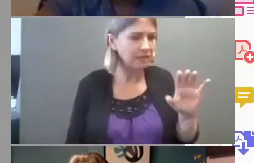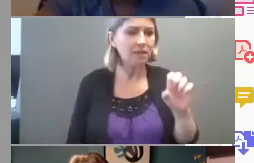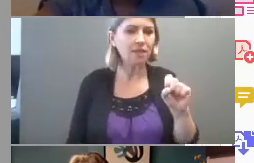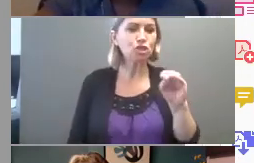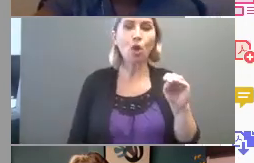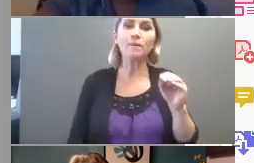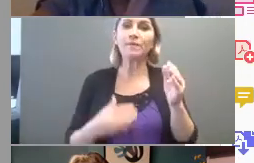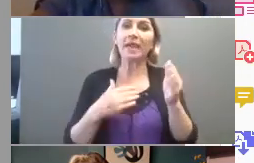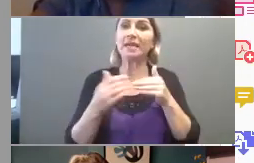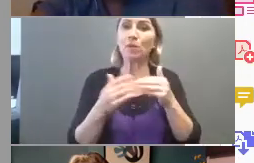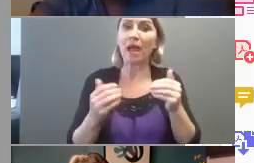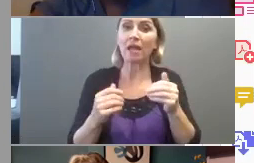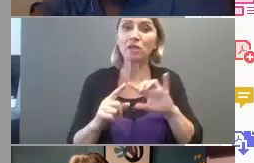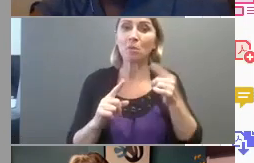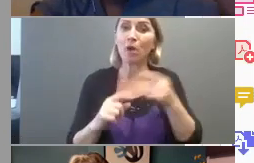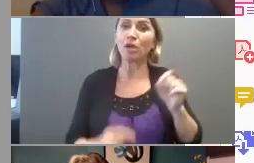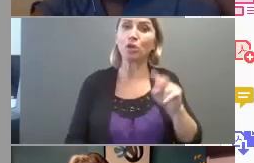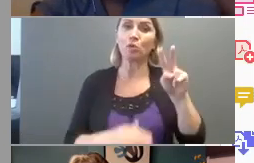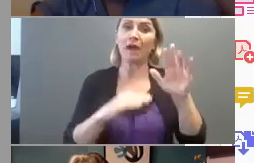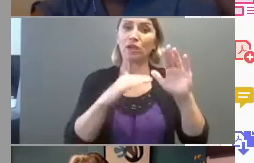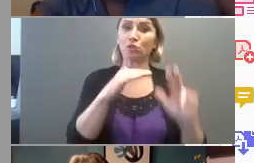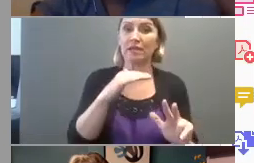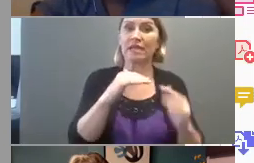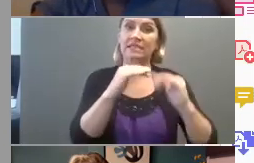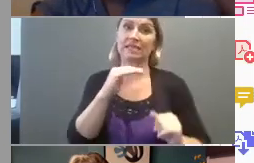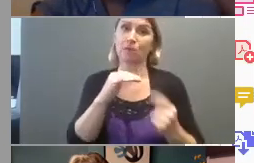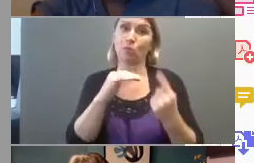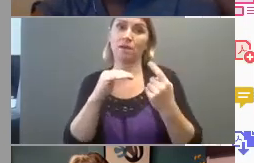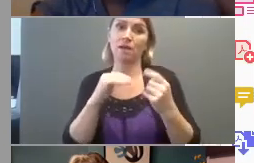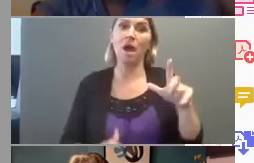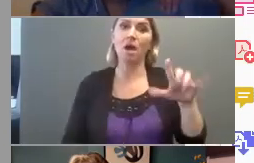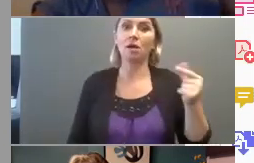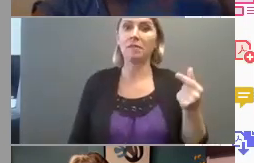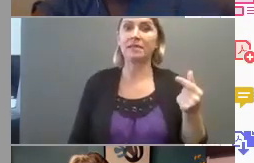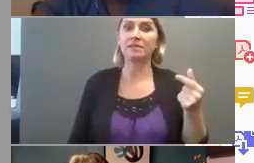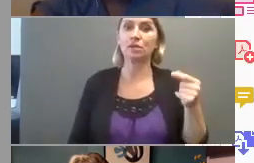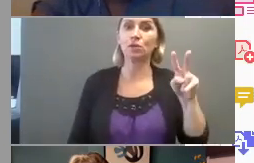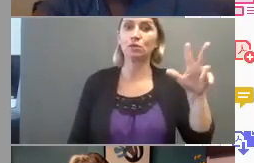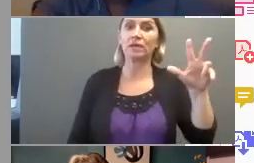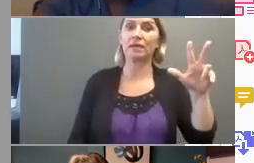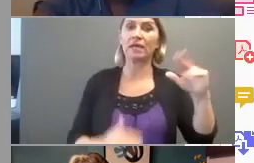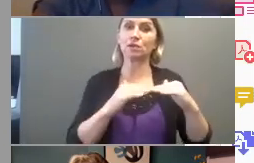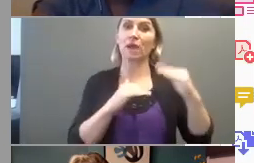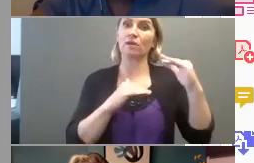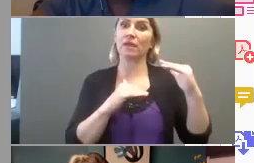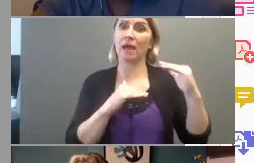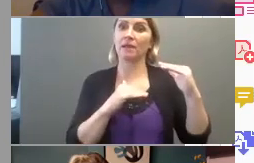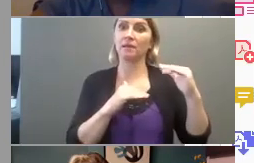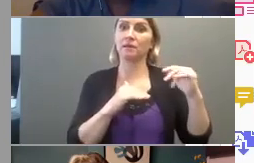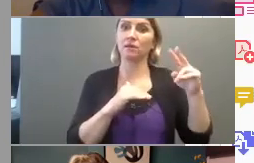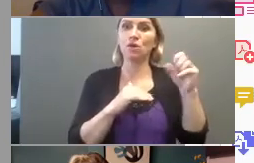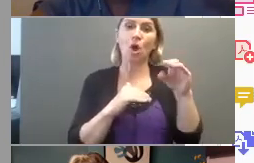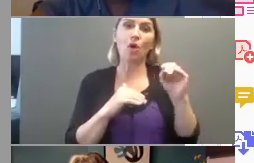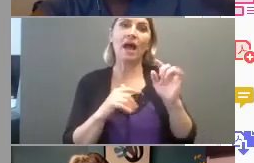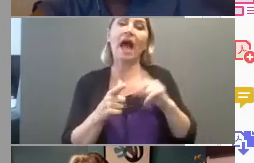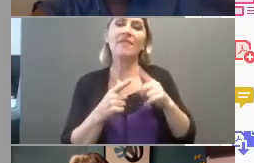In any case, 2 by 3 is less than 1, and log base 2, 3 is greater than 1, but less than 2. But then